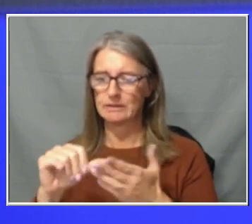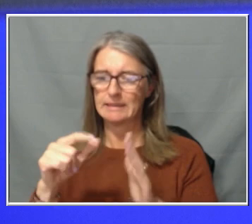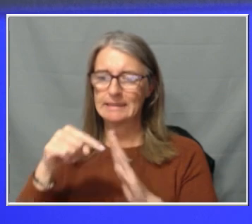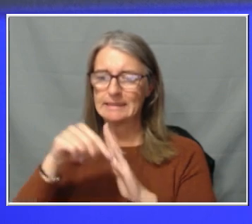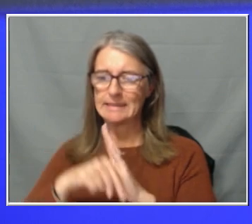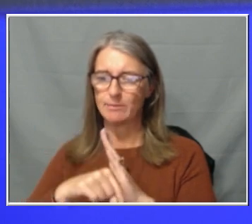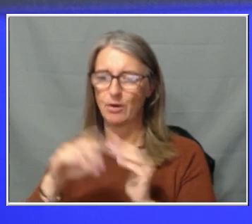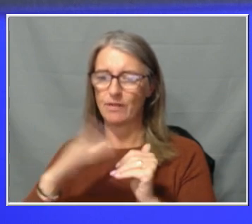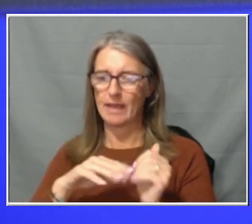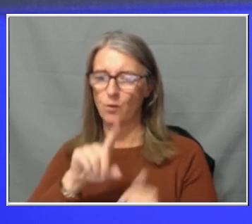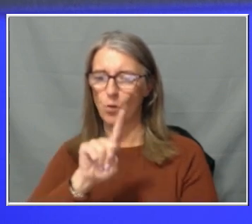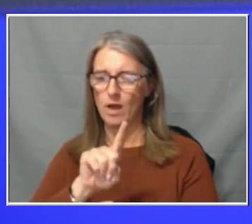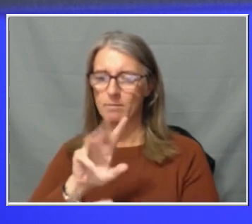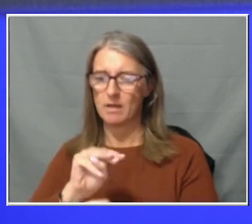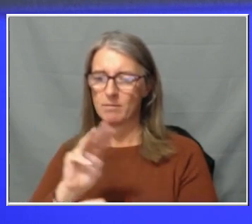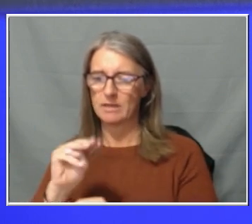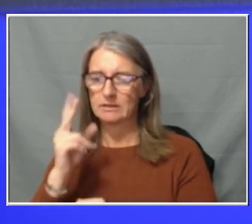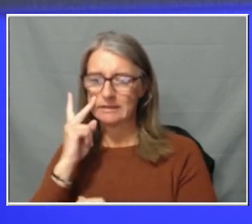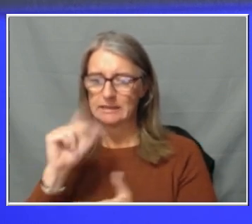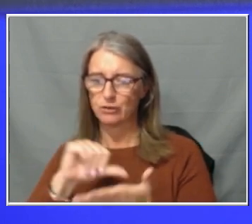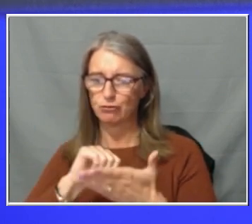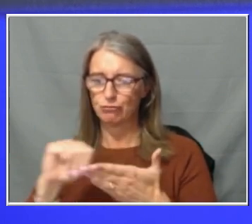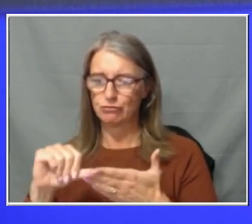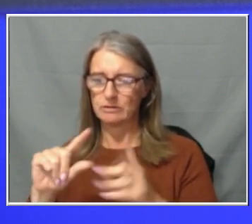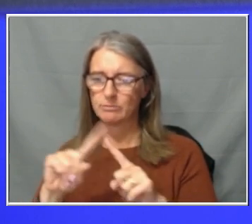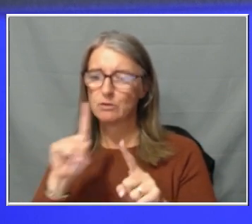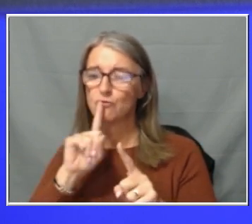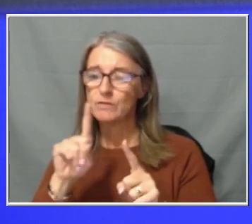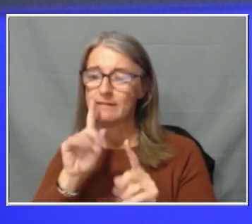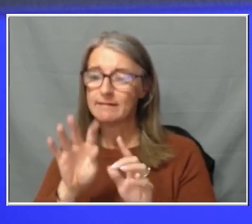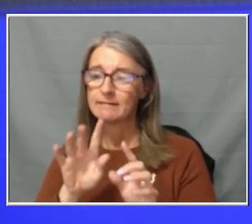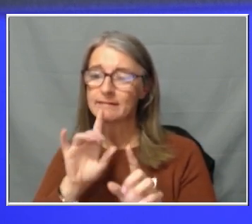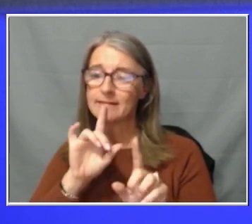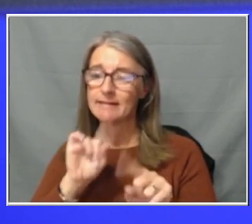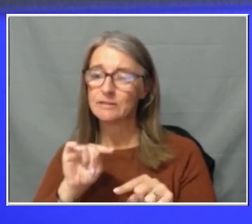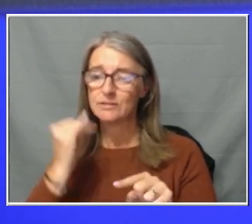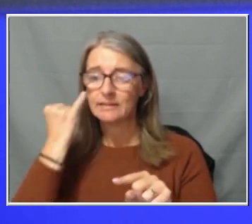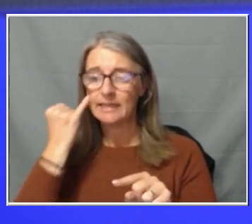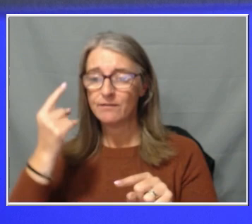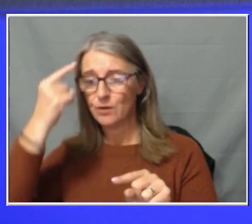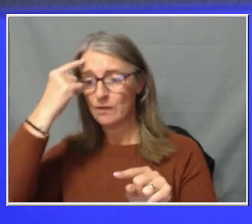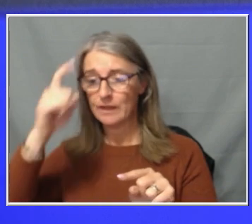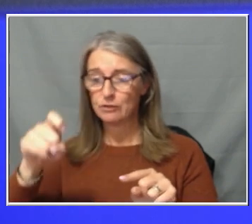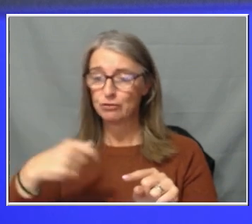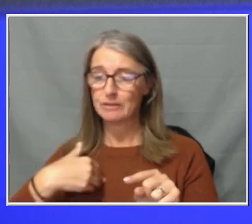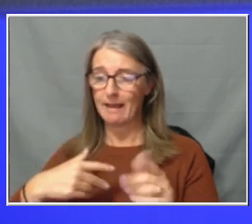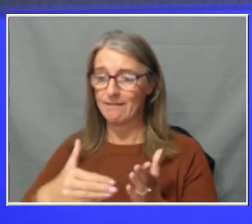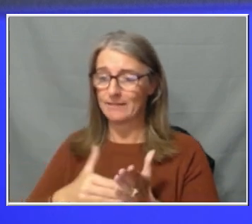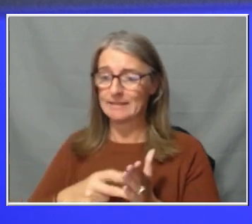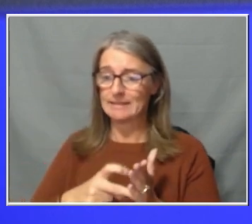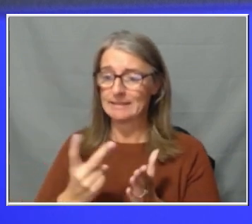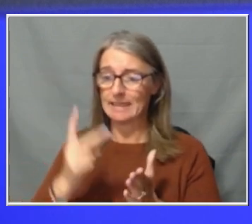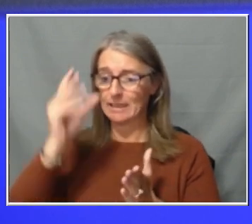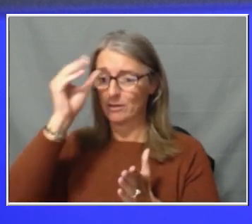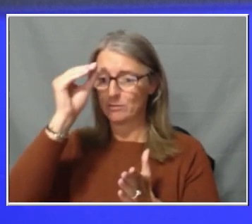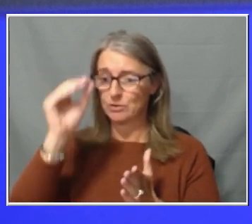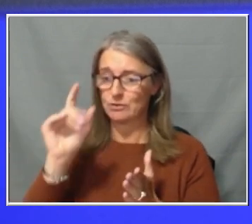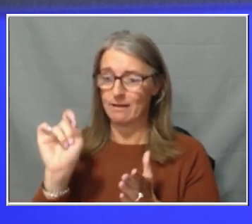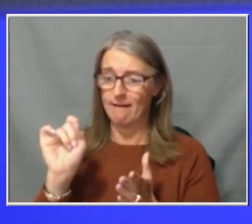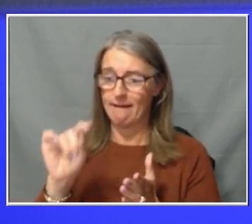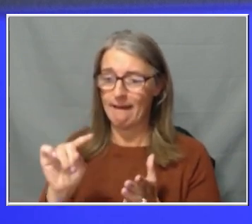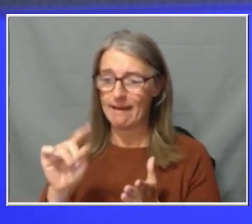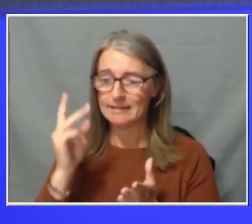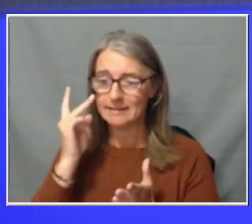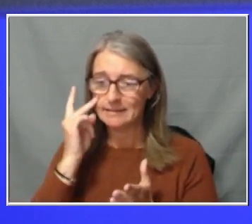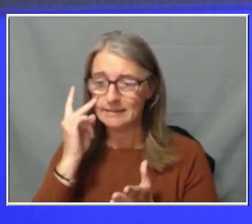millimeter, you should see a surgeon. But the real answer is, if you think you should have a second opinion, you should ask whoever you're seeing for